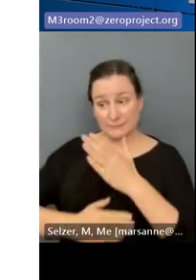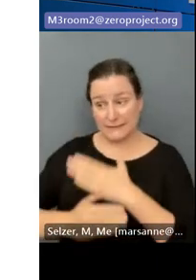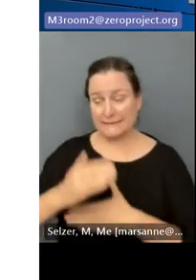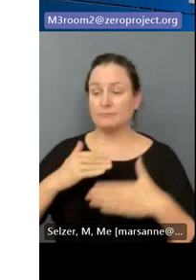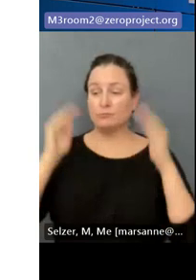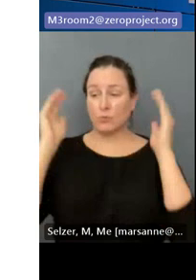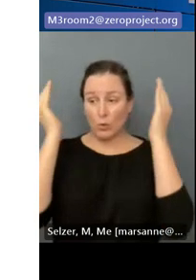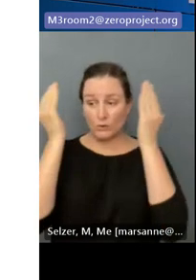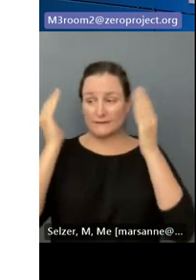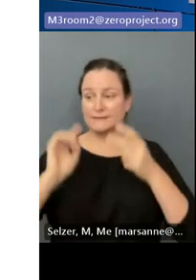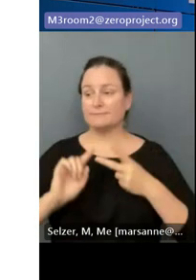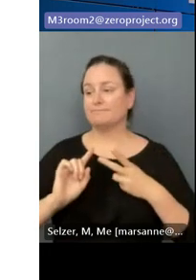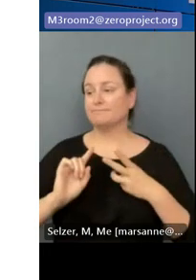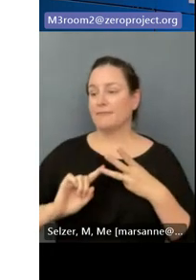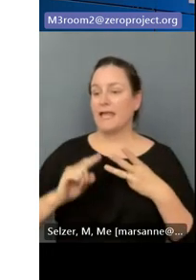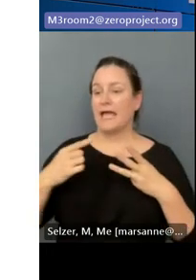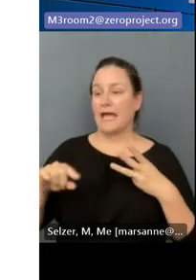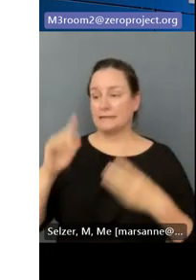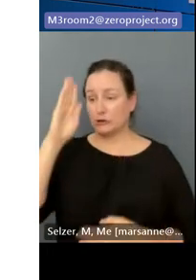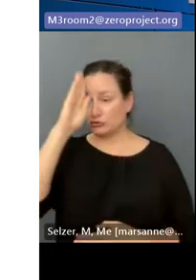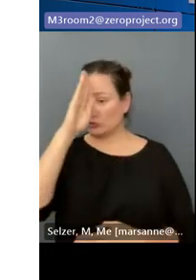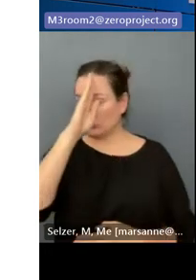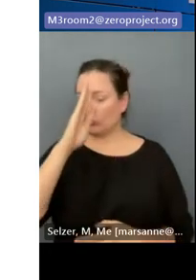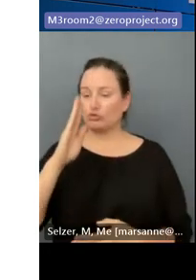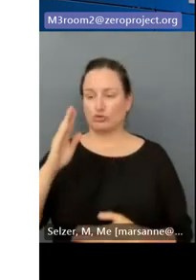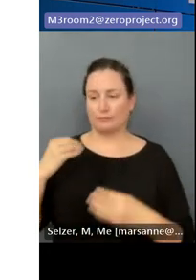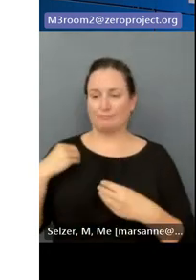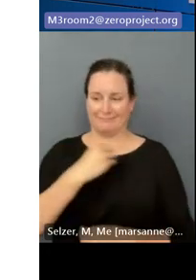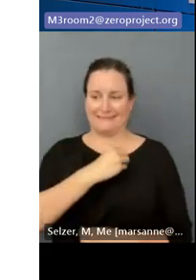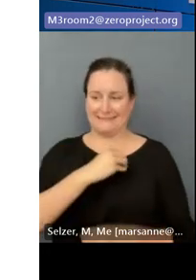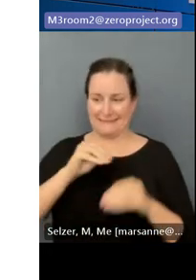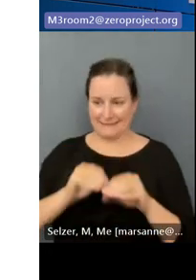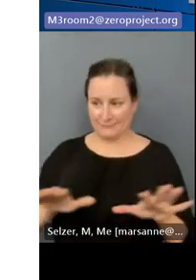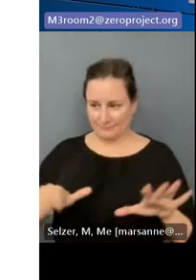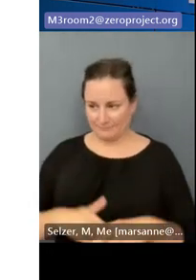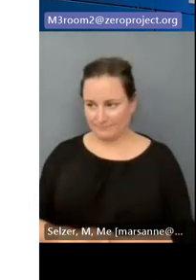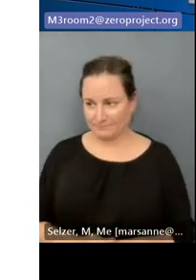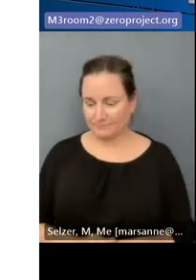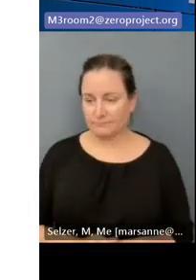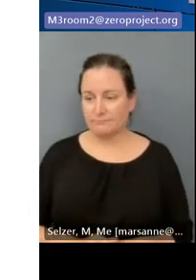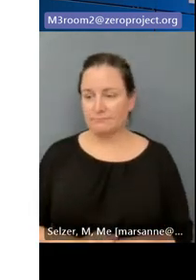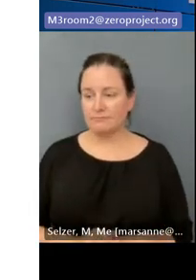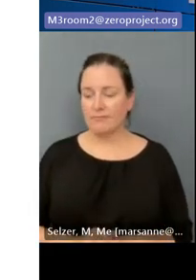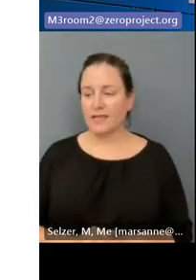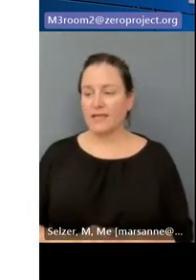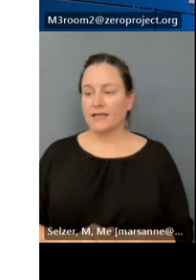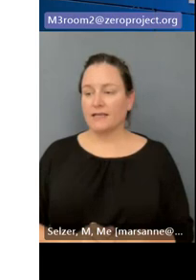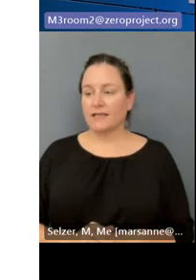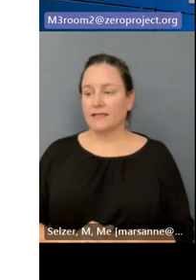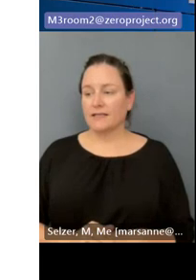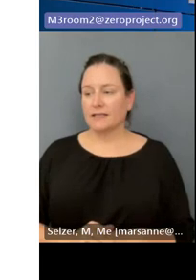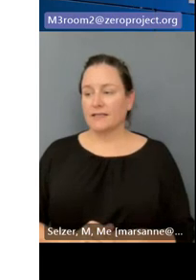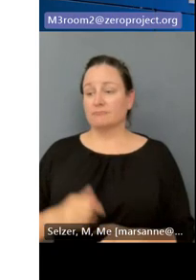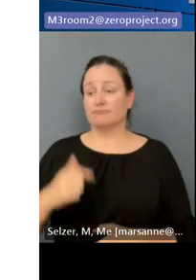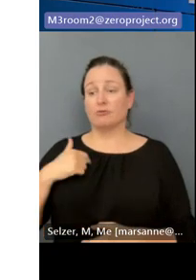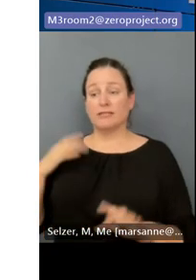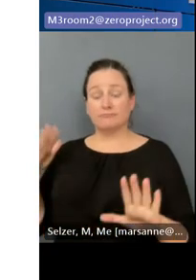advocacy service, promoting knowledge through scientific research for the over 62 years.